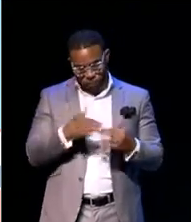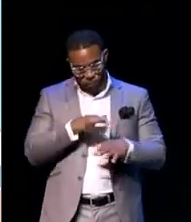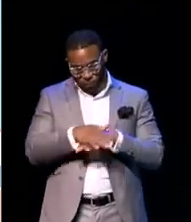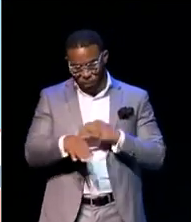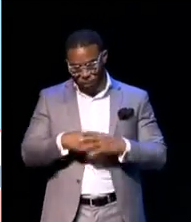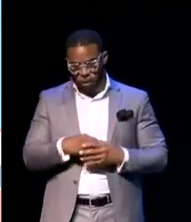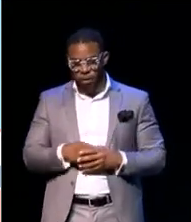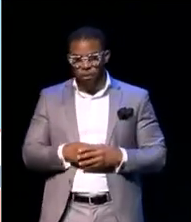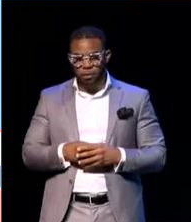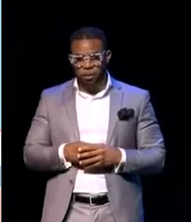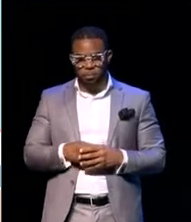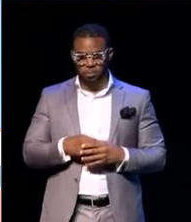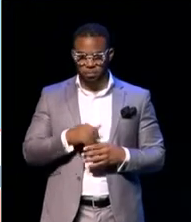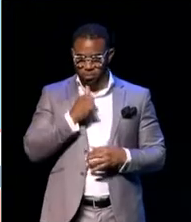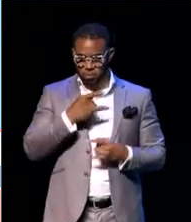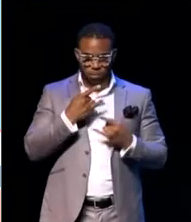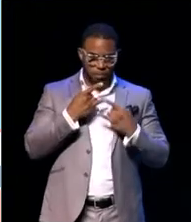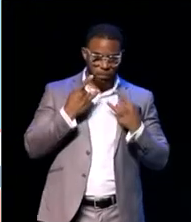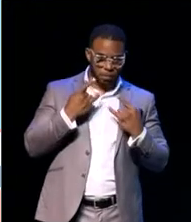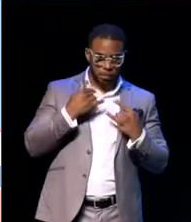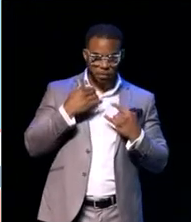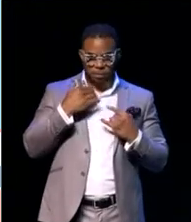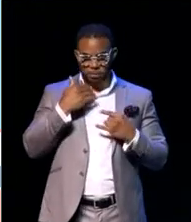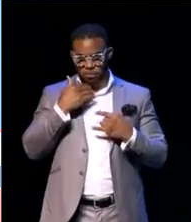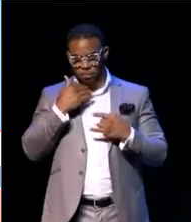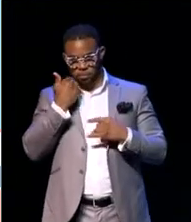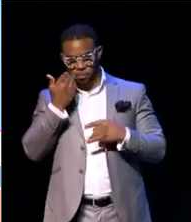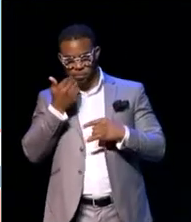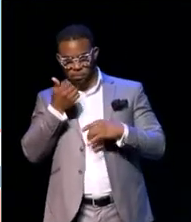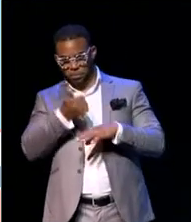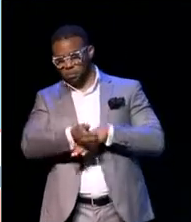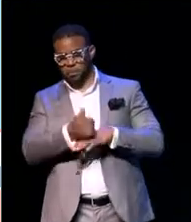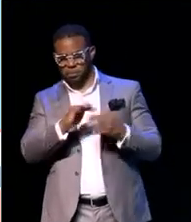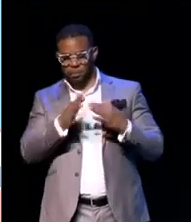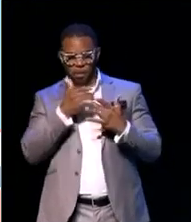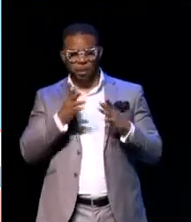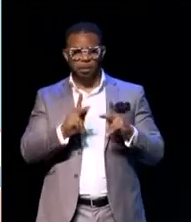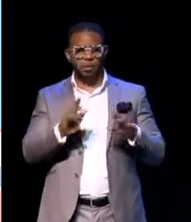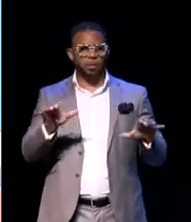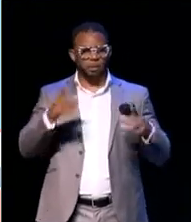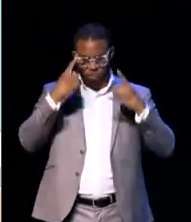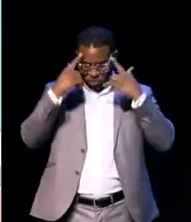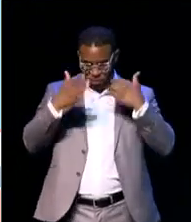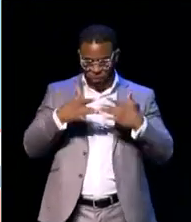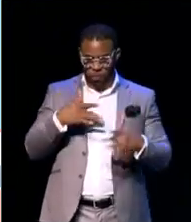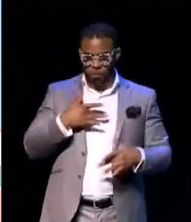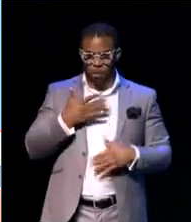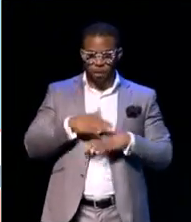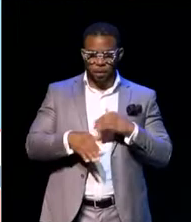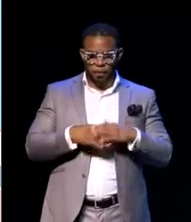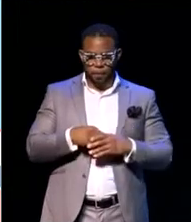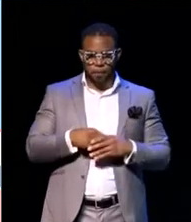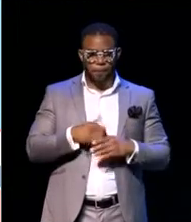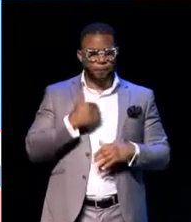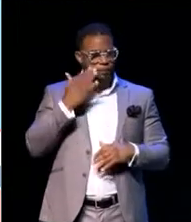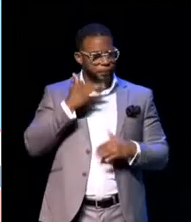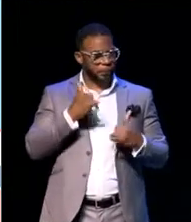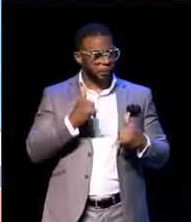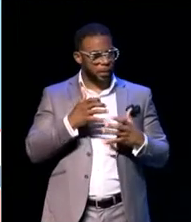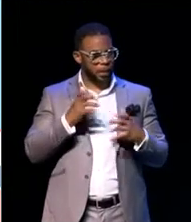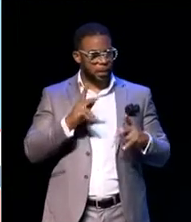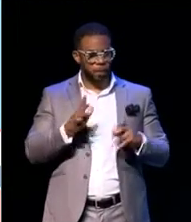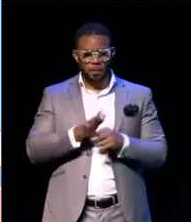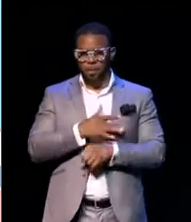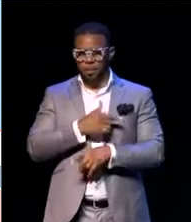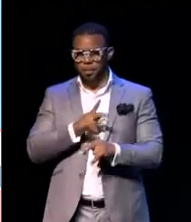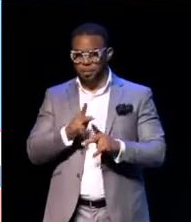comfortable. And we're not going to be a mask shaming town, okay? We're going to let people do what they feel comfortable doing. So I know there's still a lot of